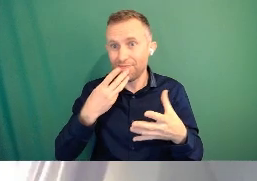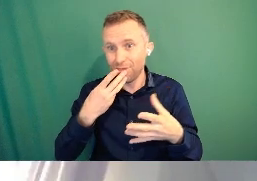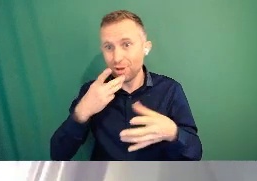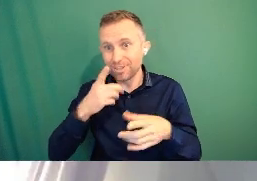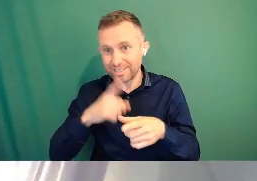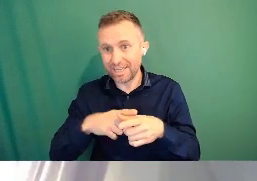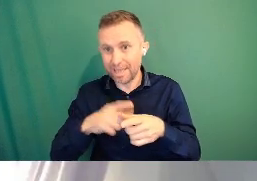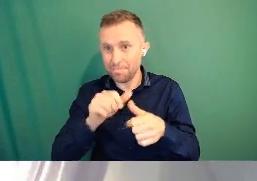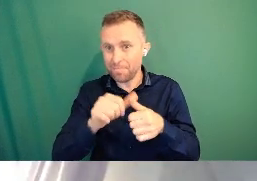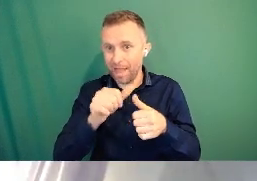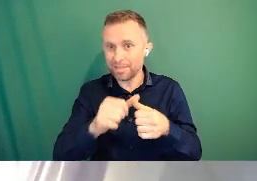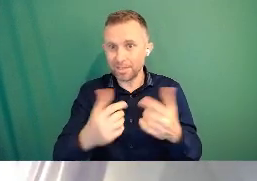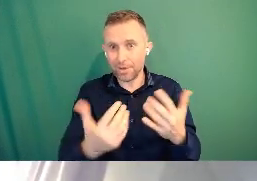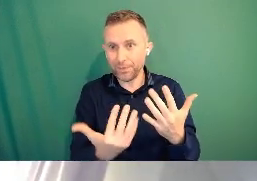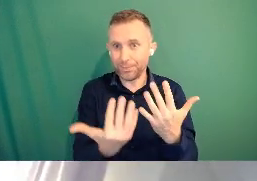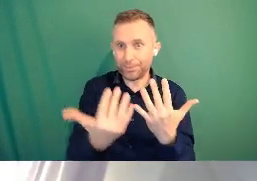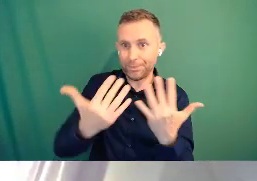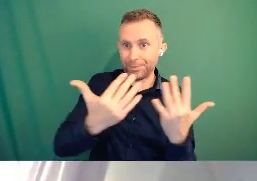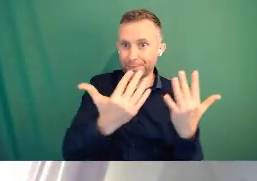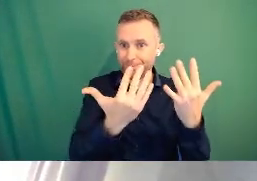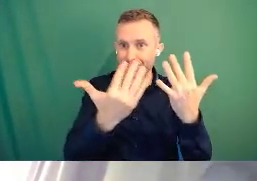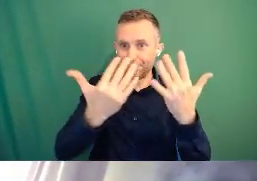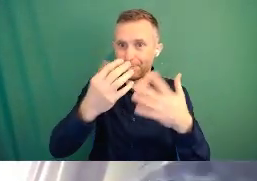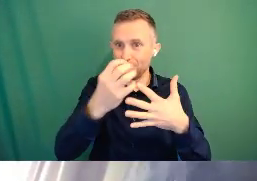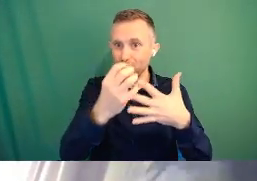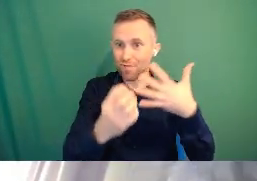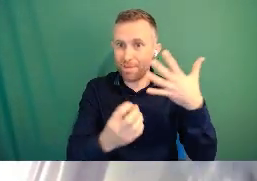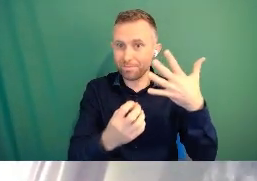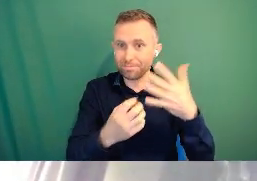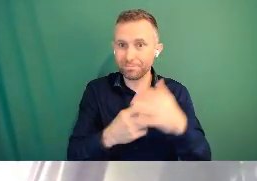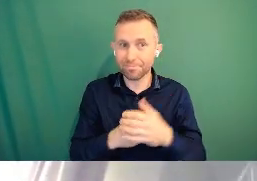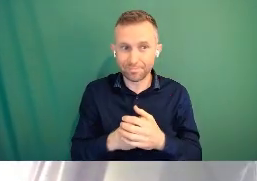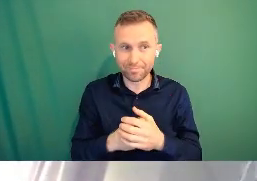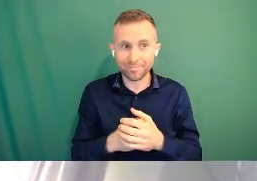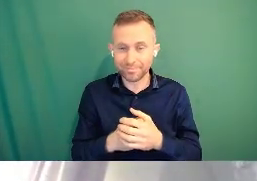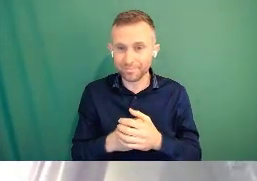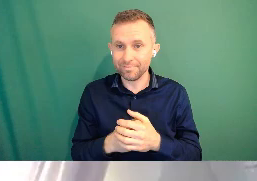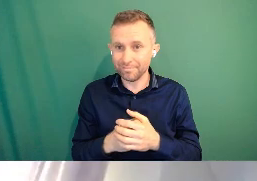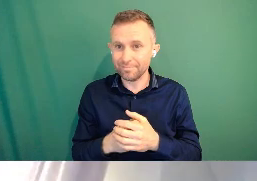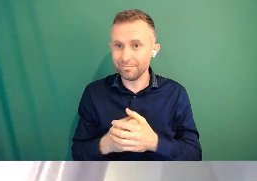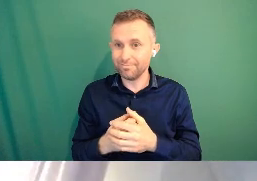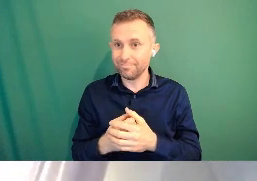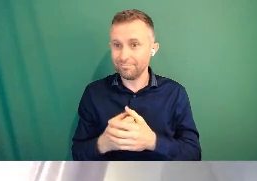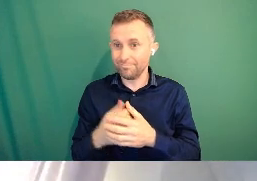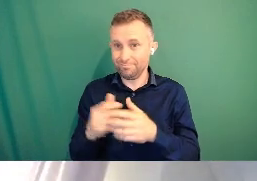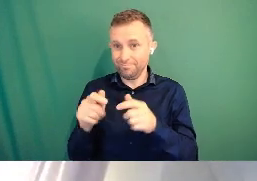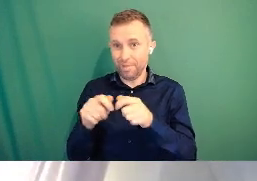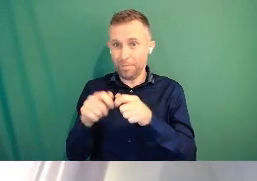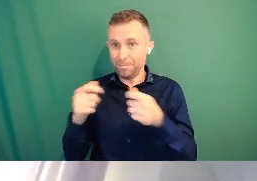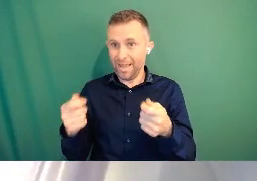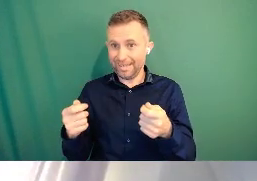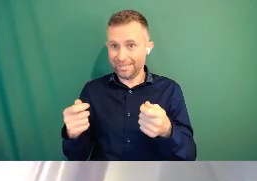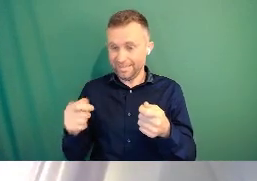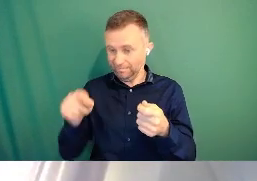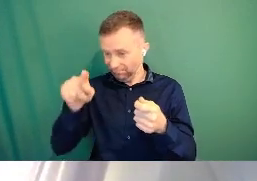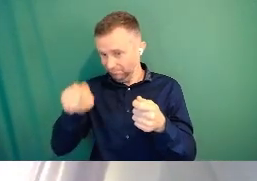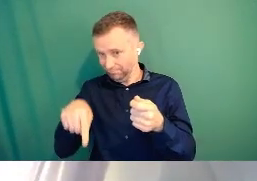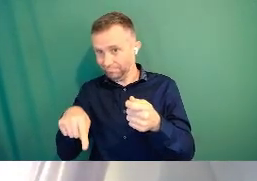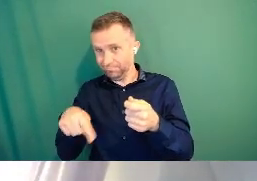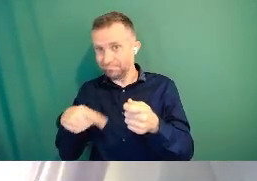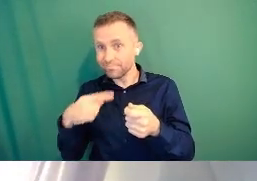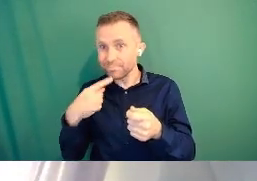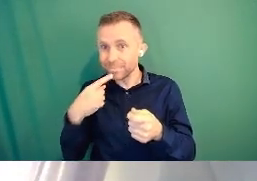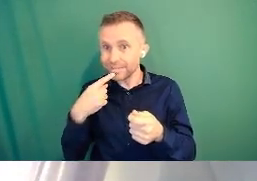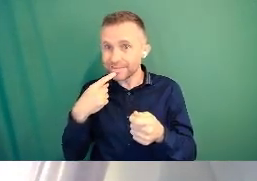decent yield and proved popular for some, unpopular for others. So in one magazine,